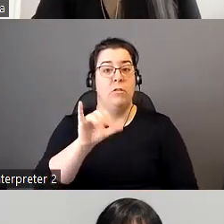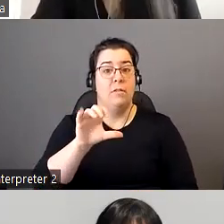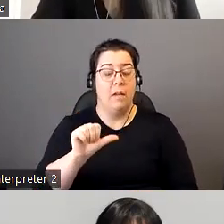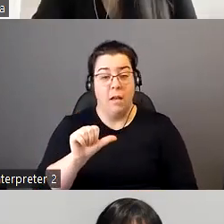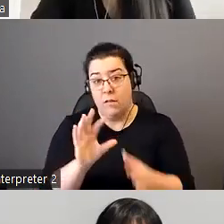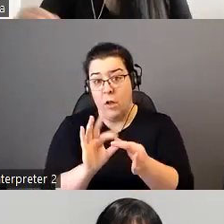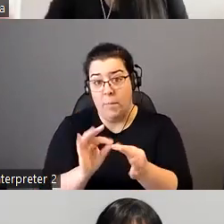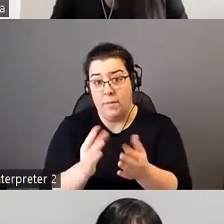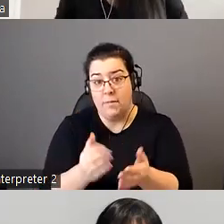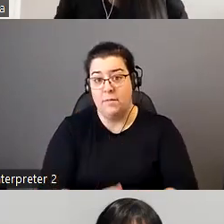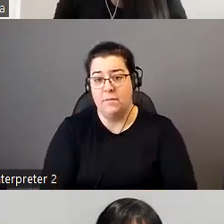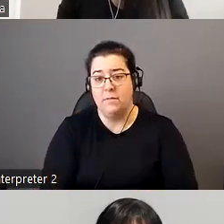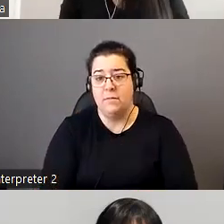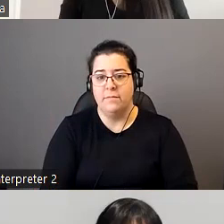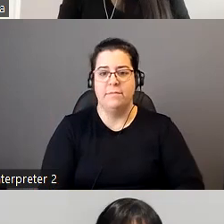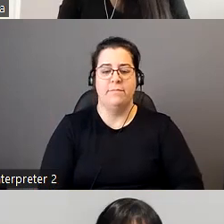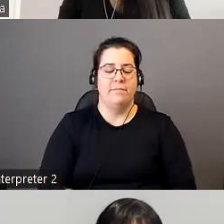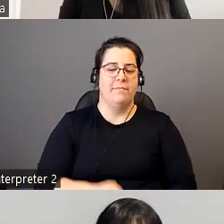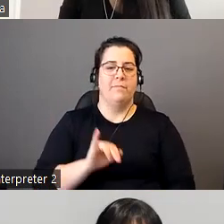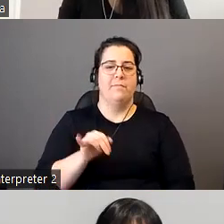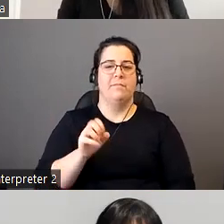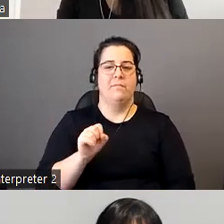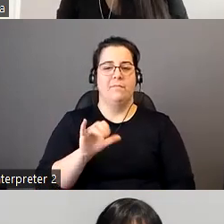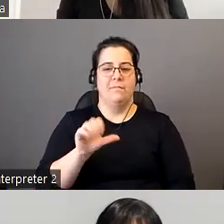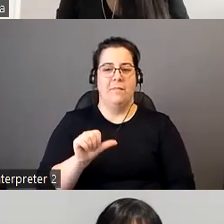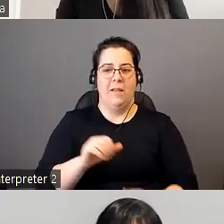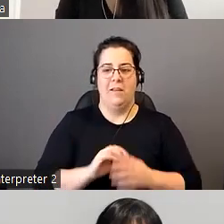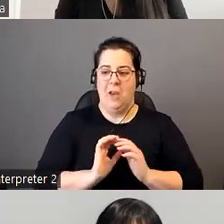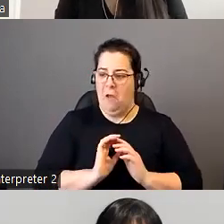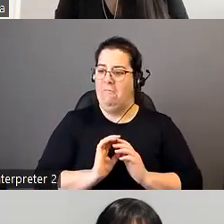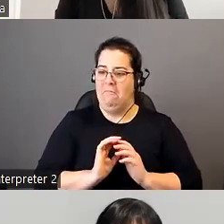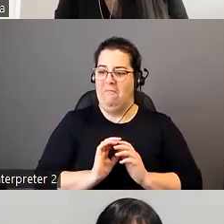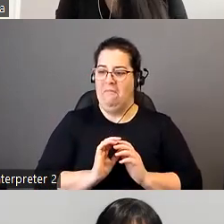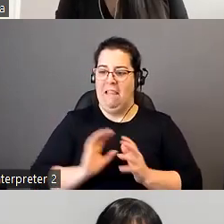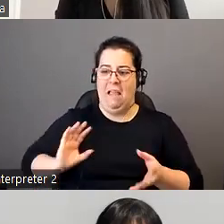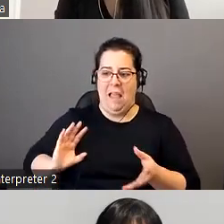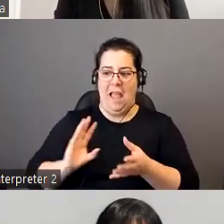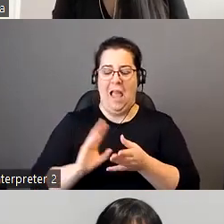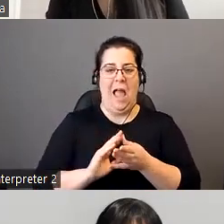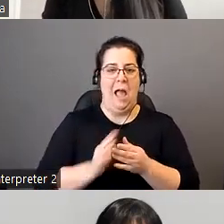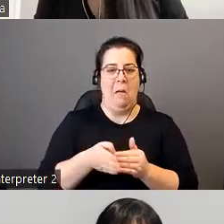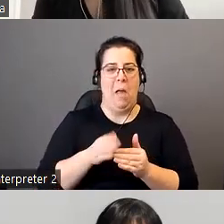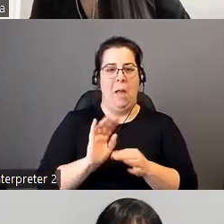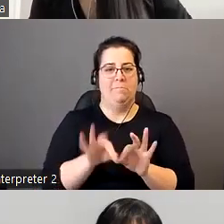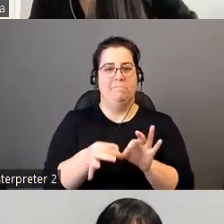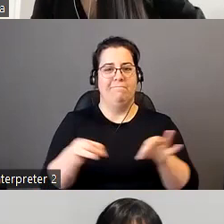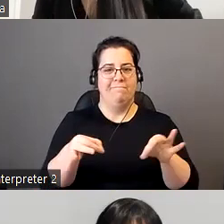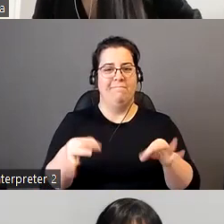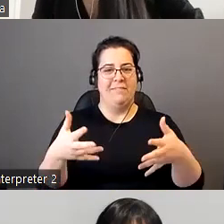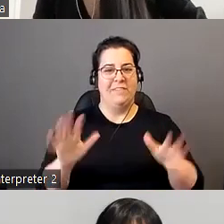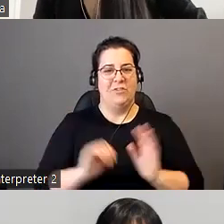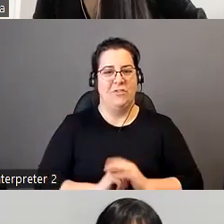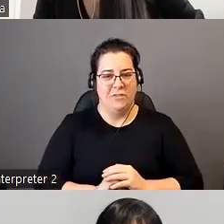Yeah, no, I think that kind of puts a nice little bow on it. We're very excited about this project. There are a lot